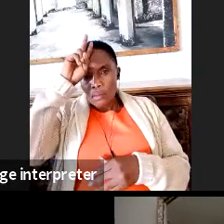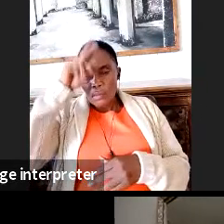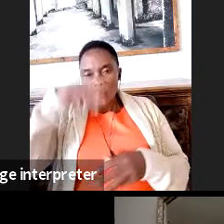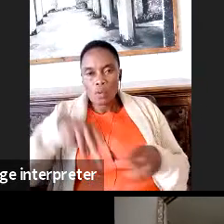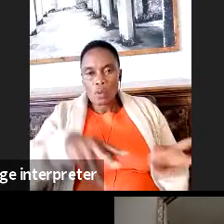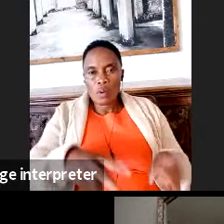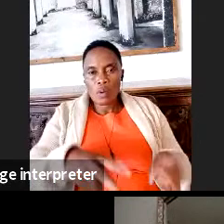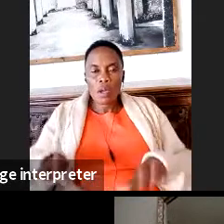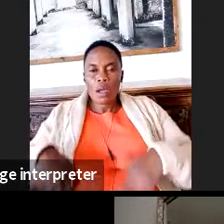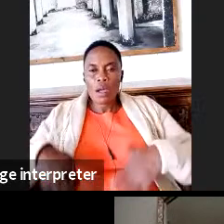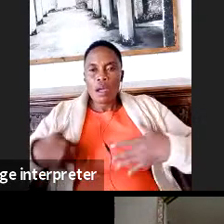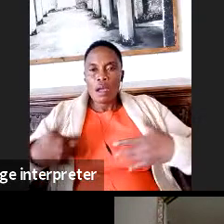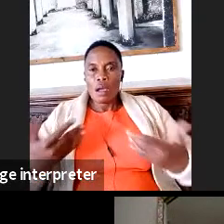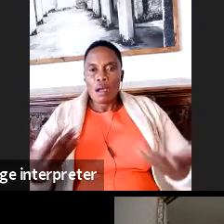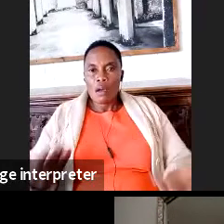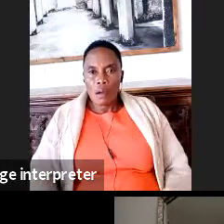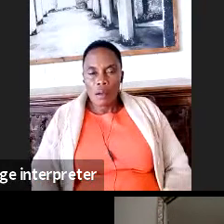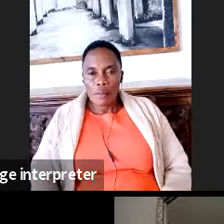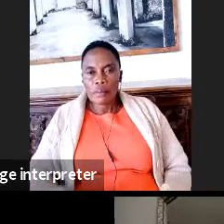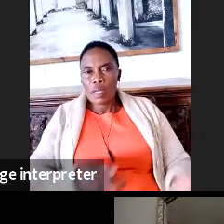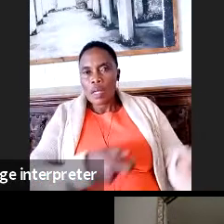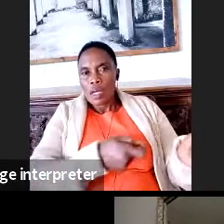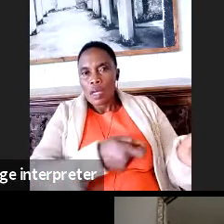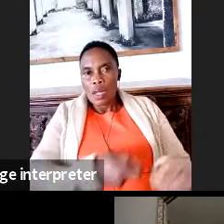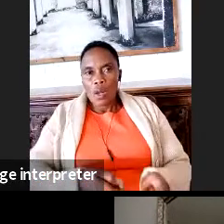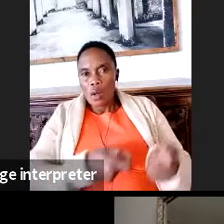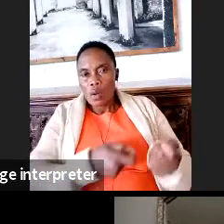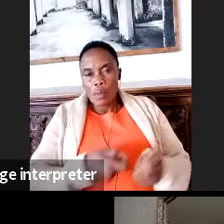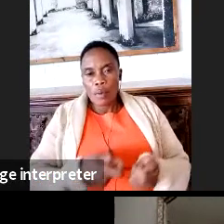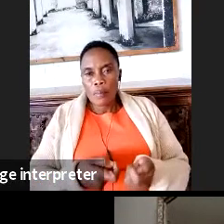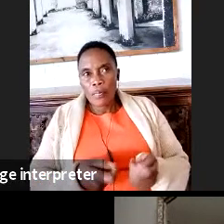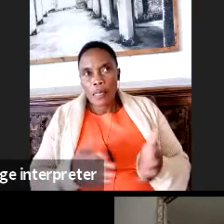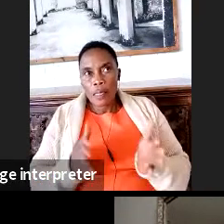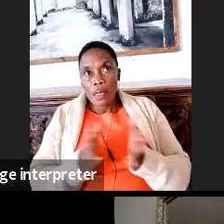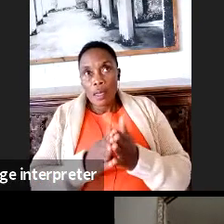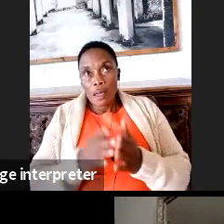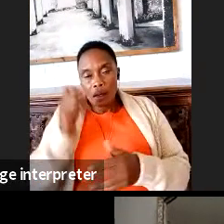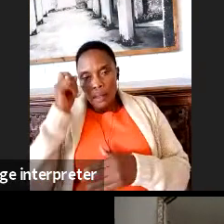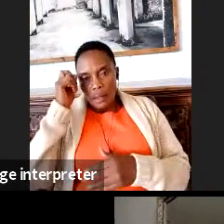national lobbying and events. And this would then be